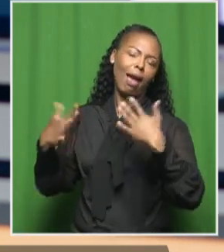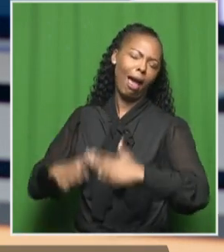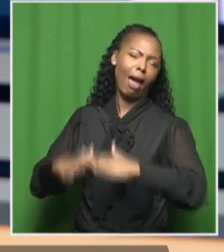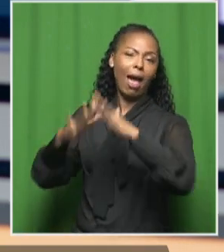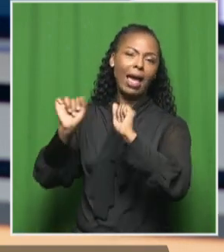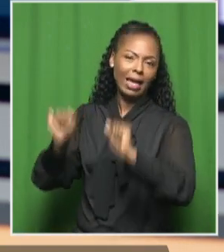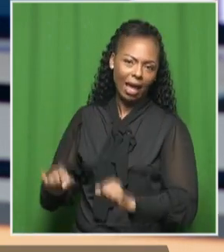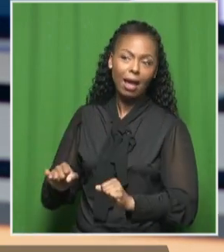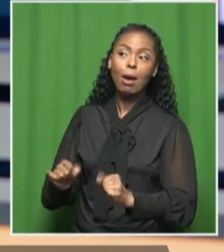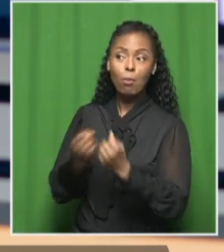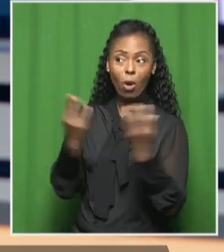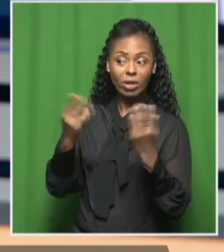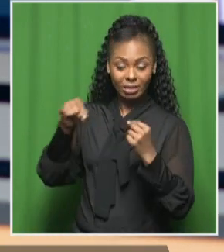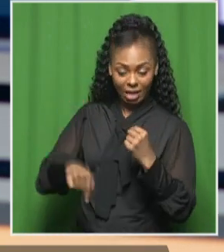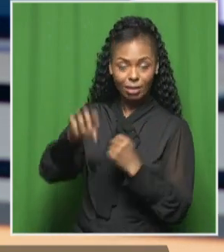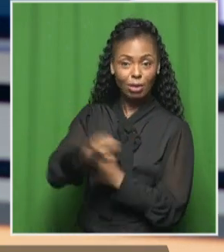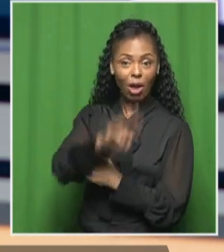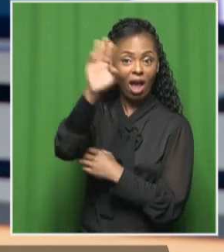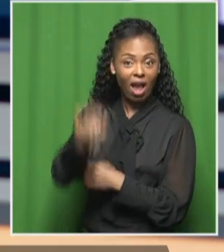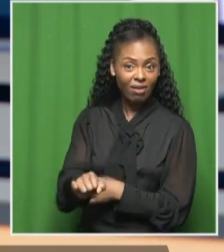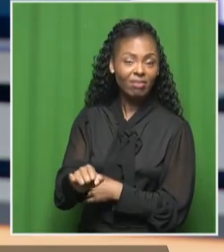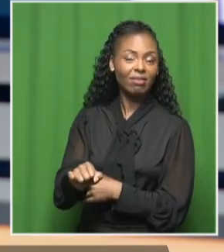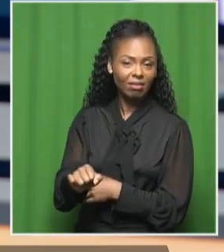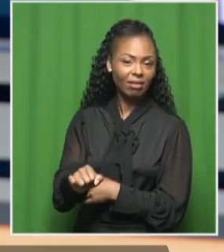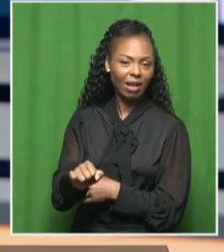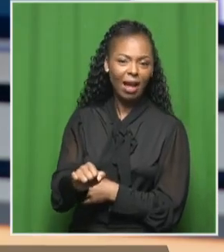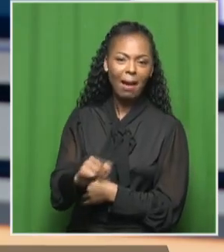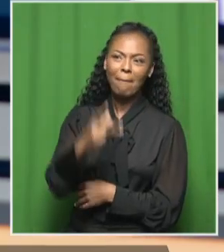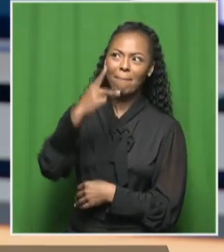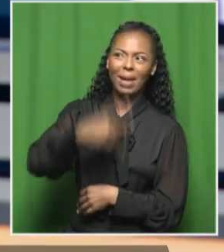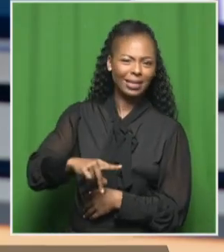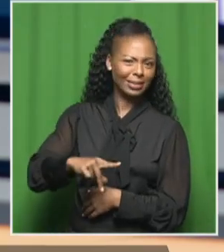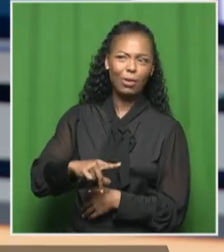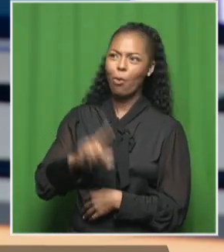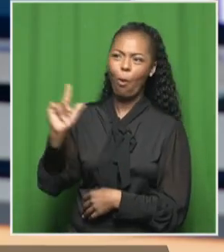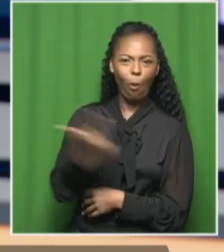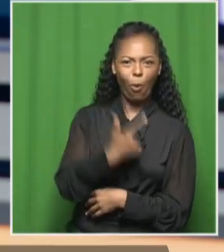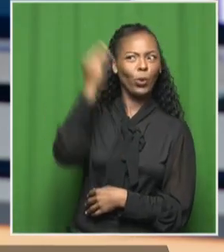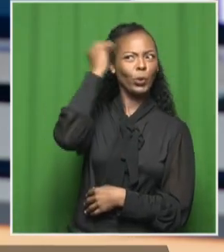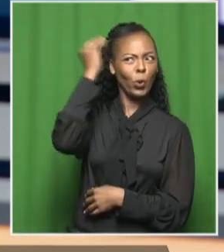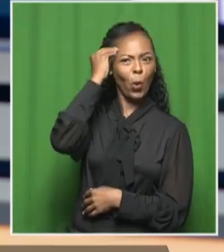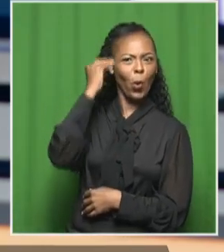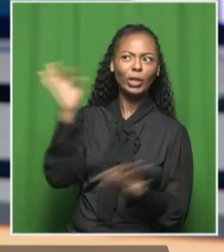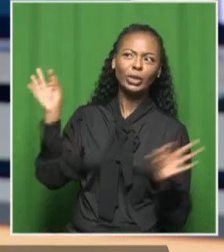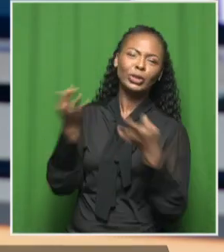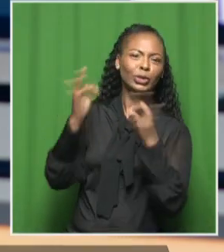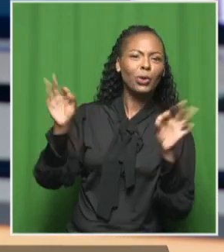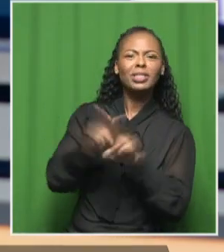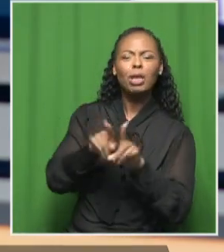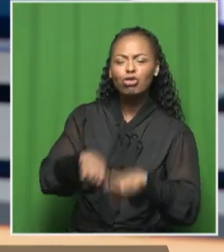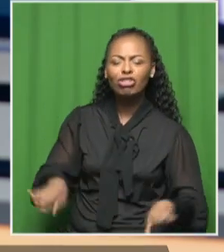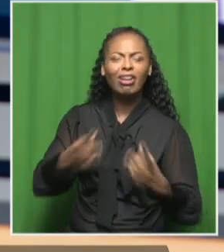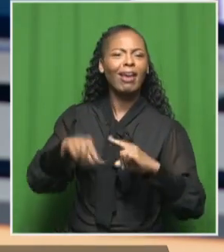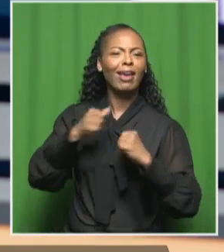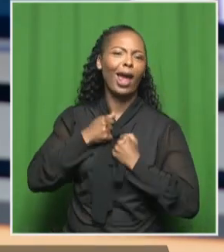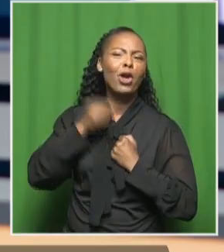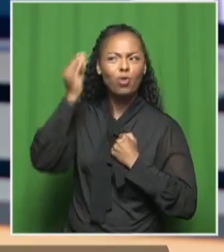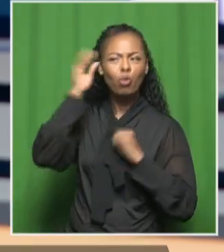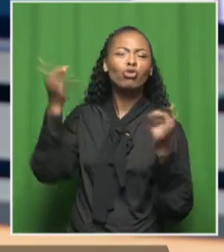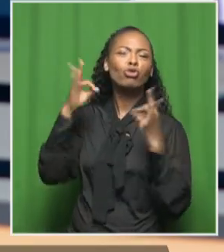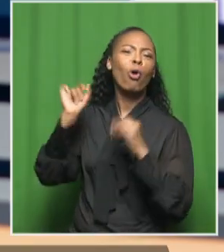believe here in South Africa, there isn't a person who doesn't know that song. You know, we know the song, our children know the songs, and it